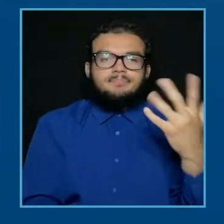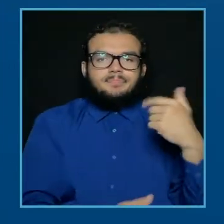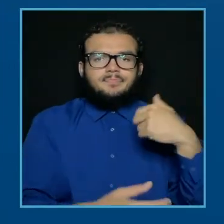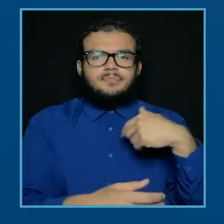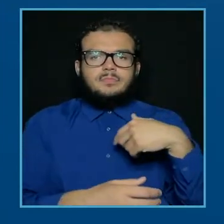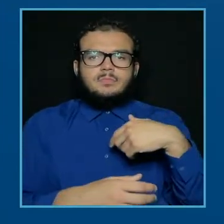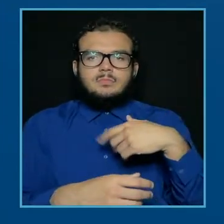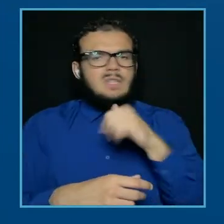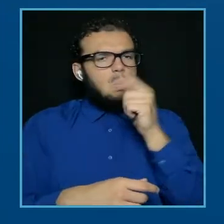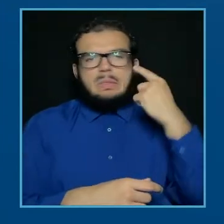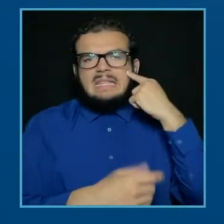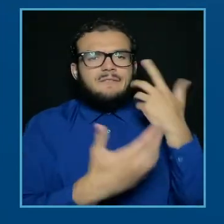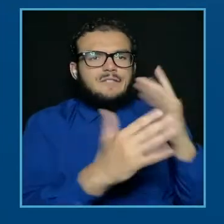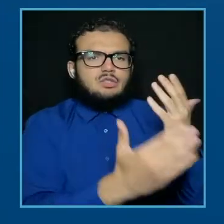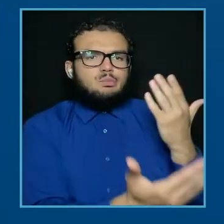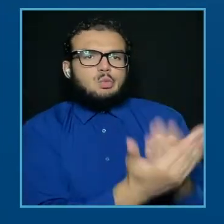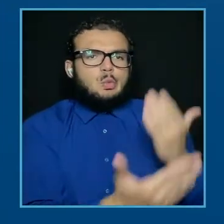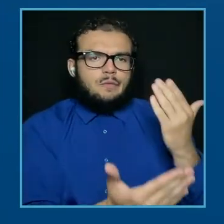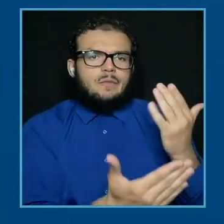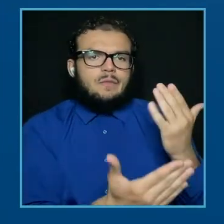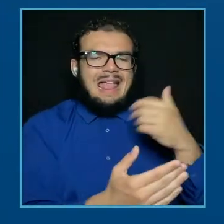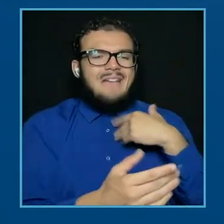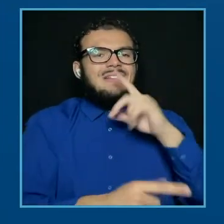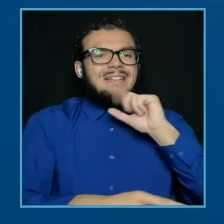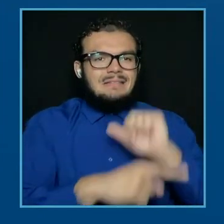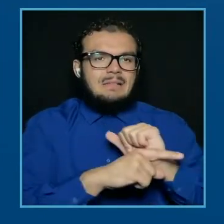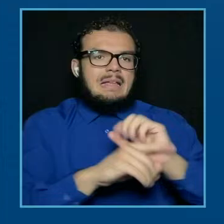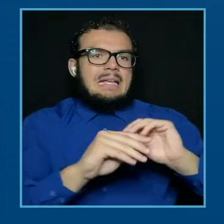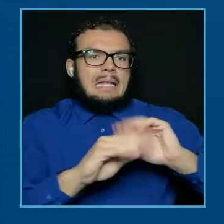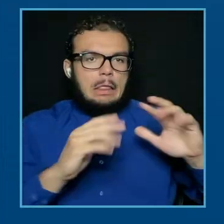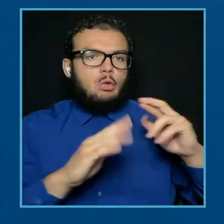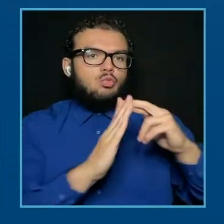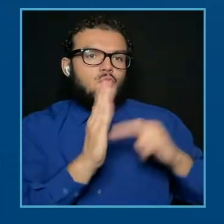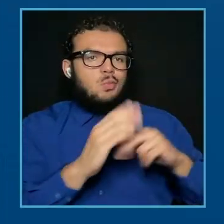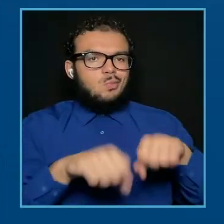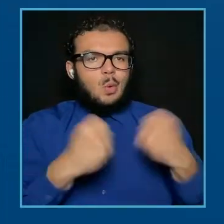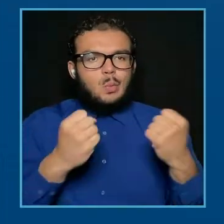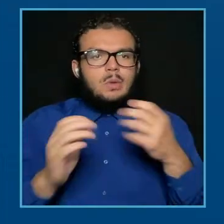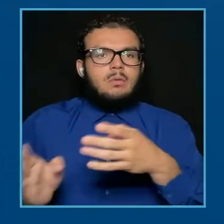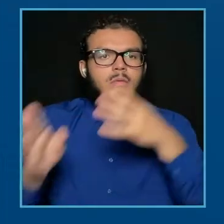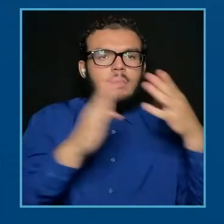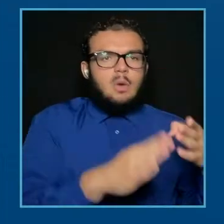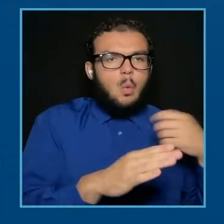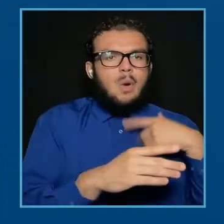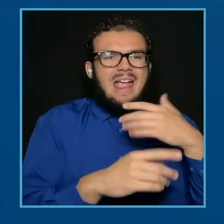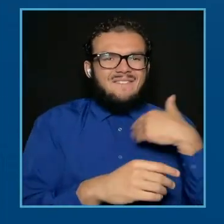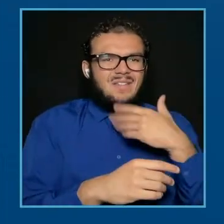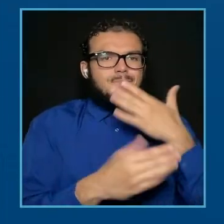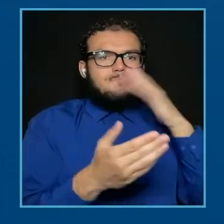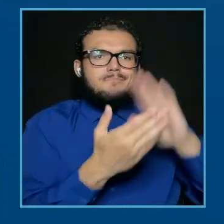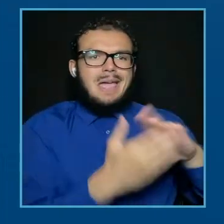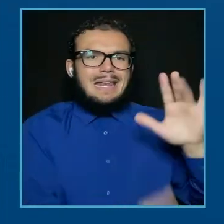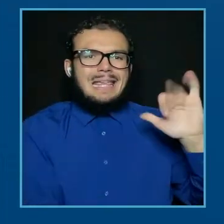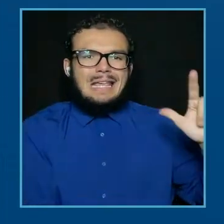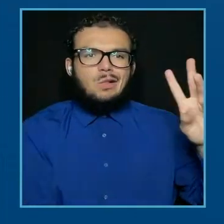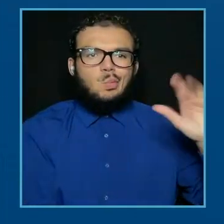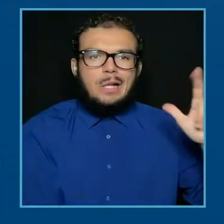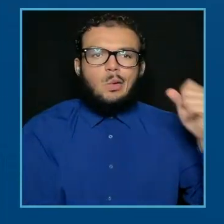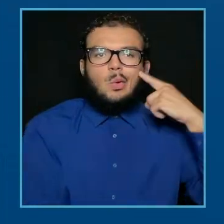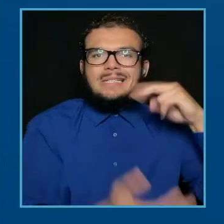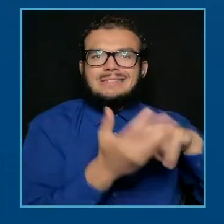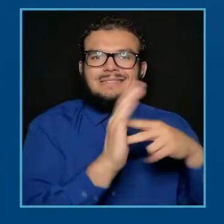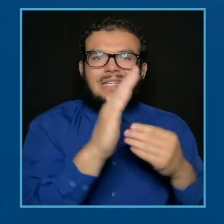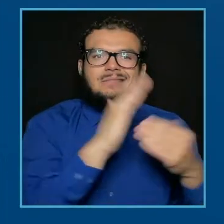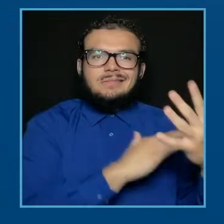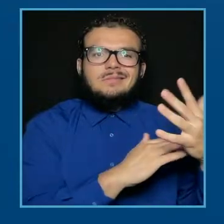has been proven that there was any clear rule broken or that there was any ill will or intent. I do believe that it's